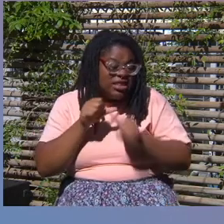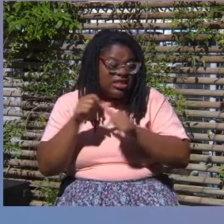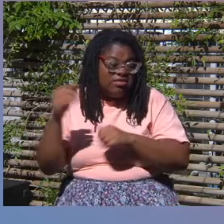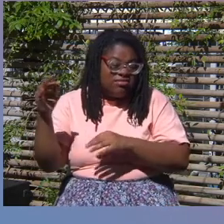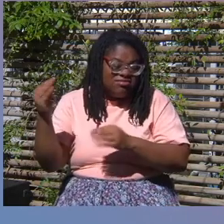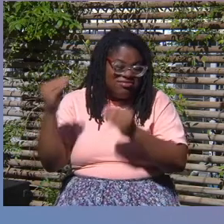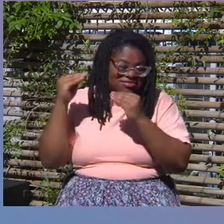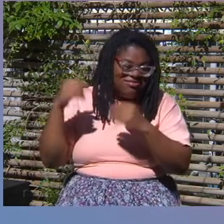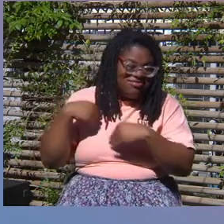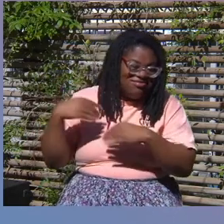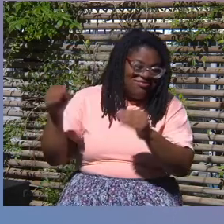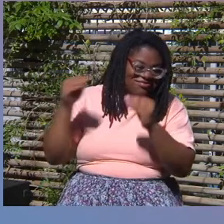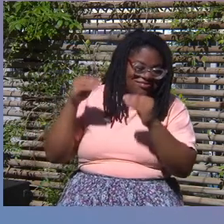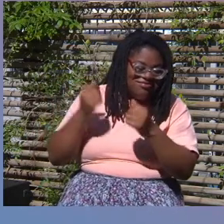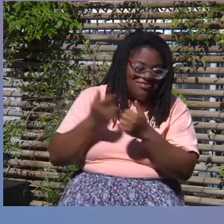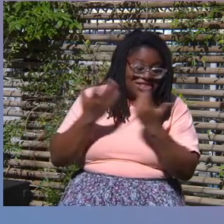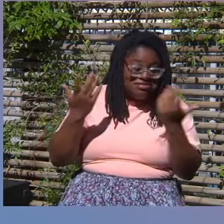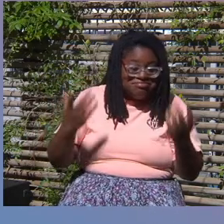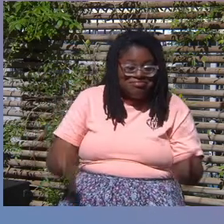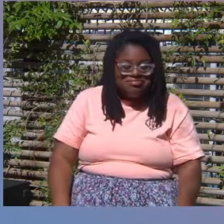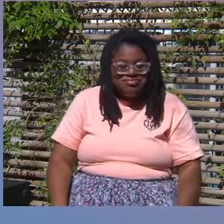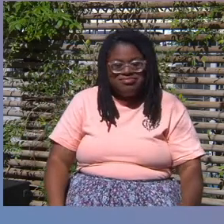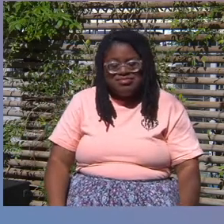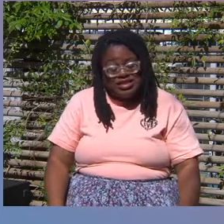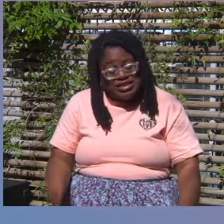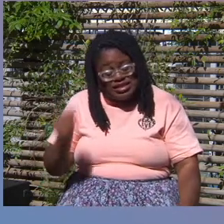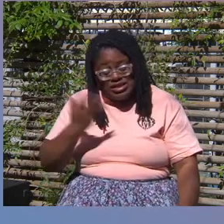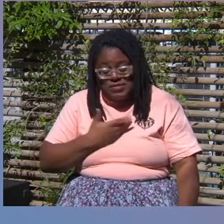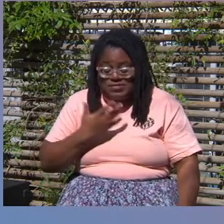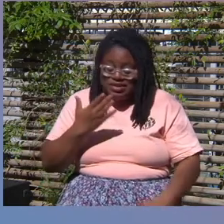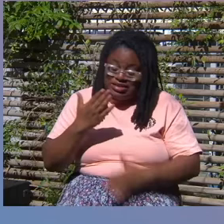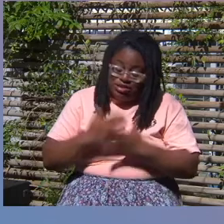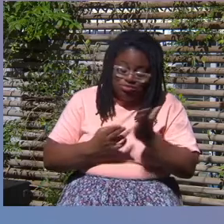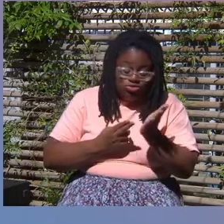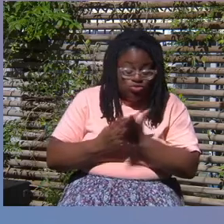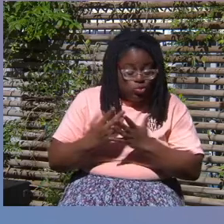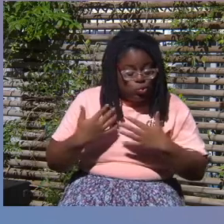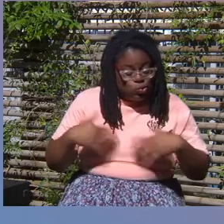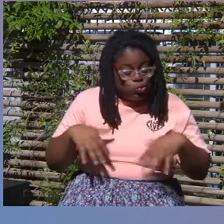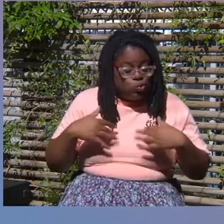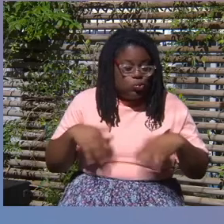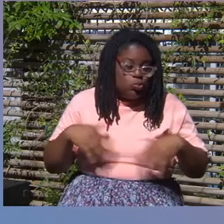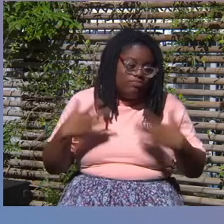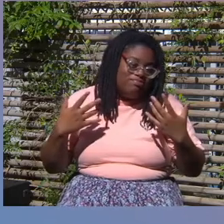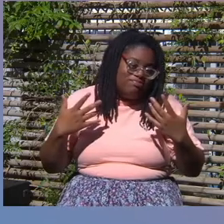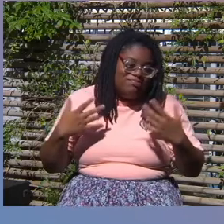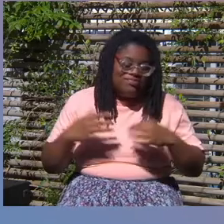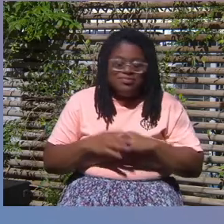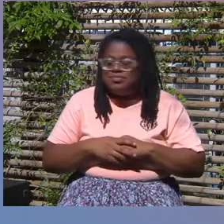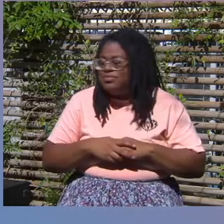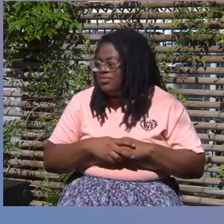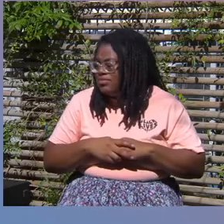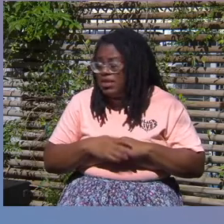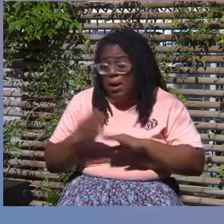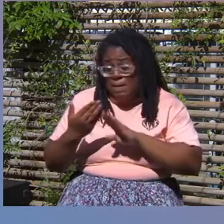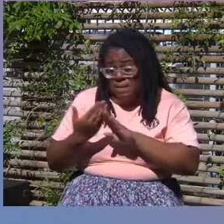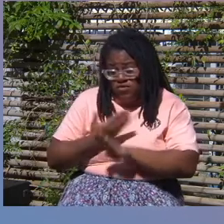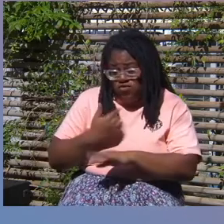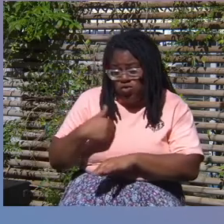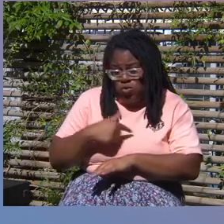me things. Yes. She'll tell me that. Some truth that, ooh. I love that. Miss Allen, before